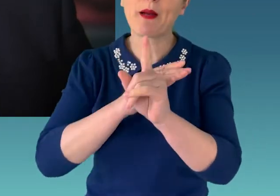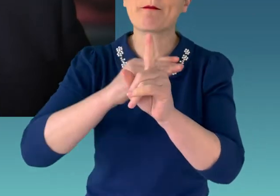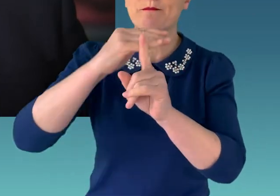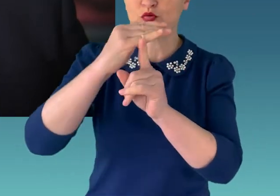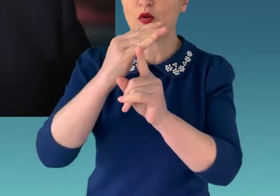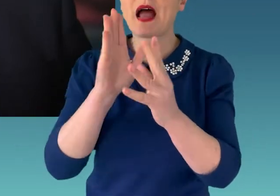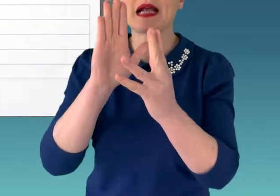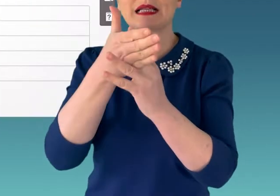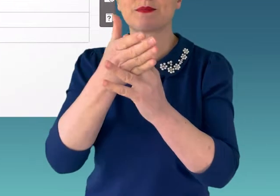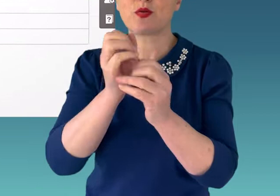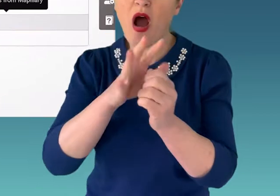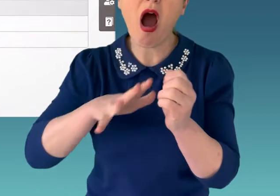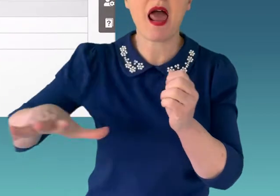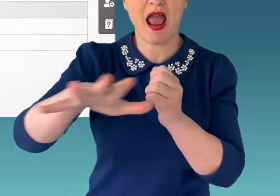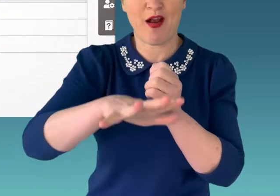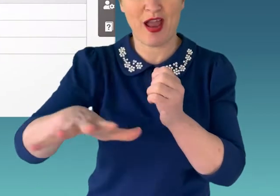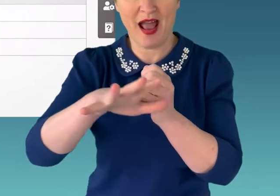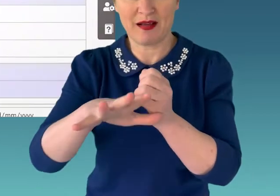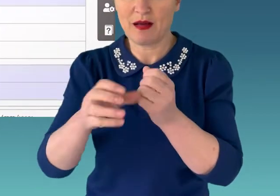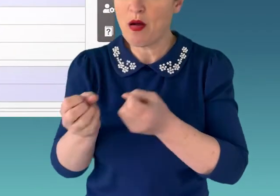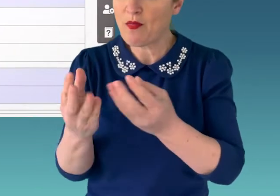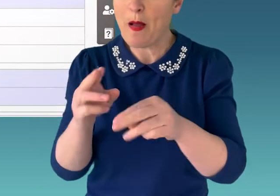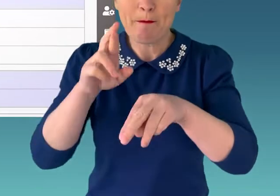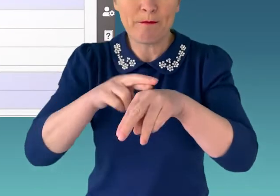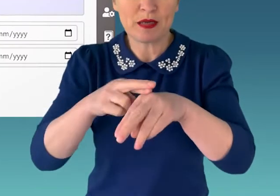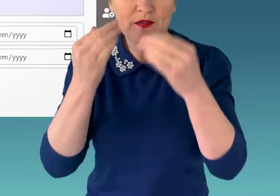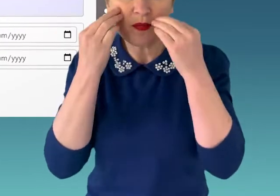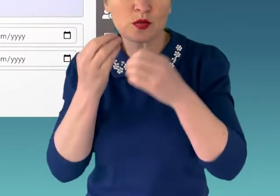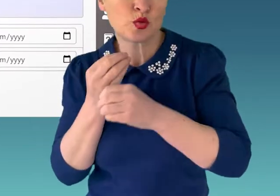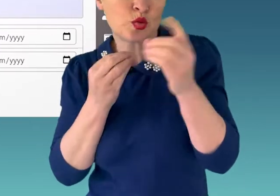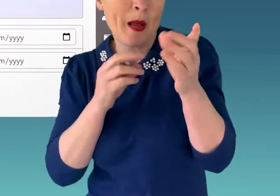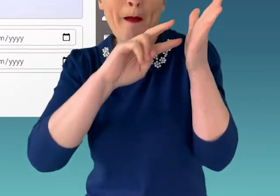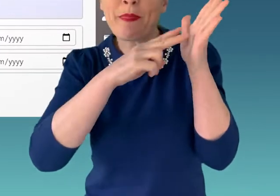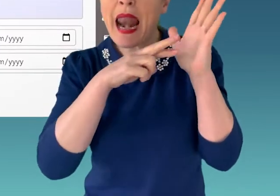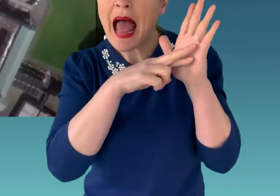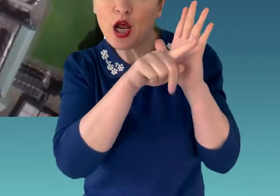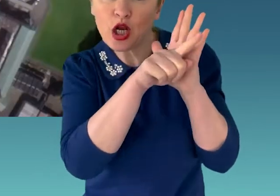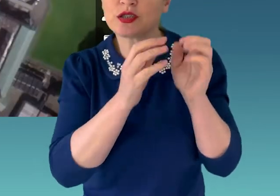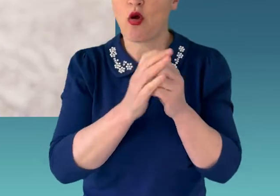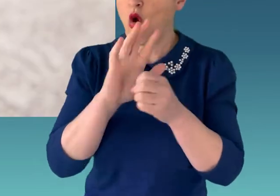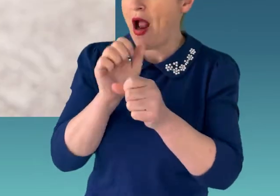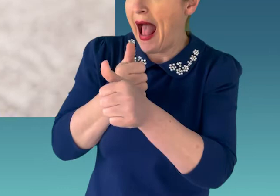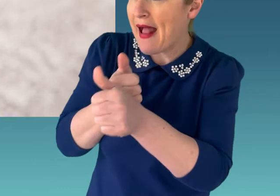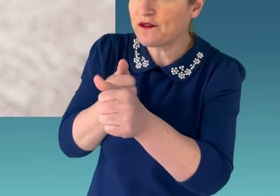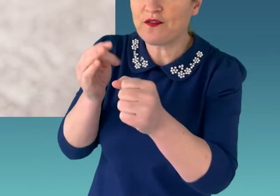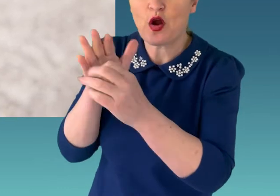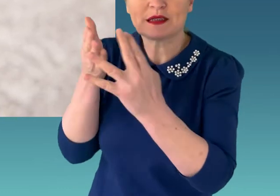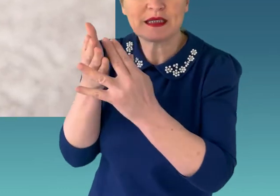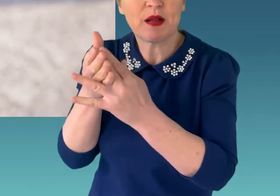our neighbourhoods, whether that be providing better information to urban town planners or advocates for accessibility, or by